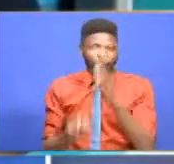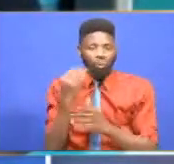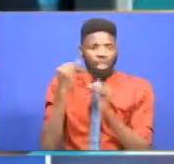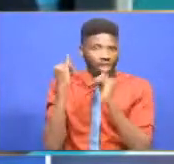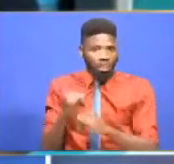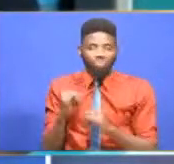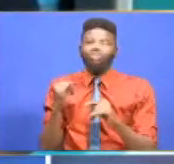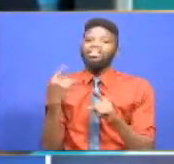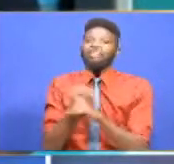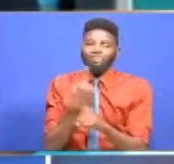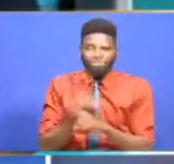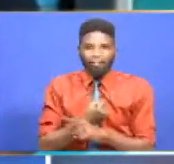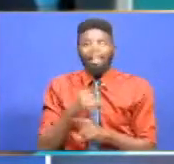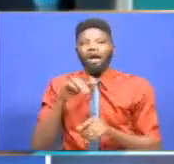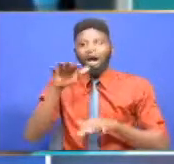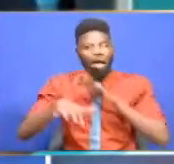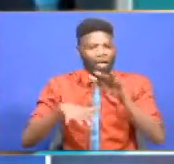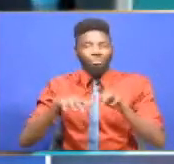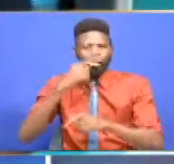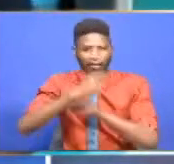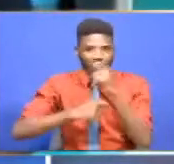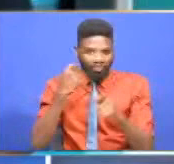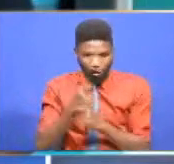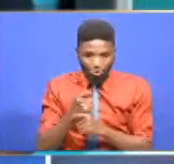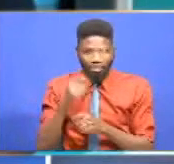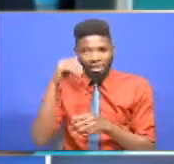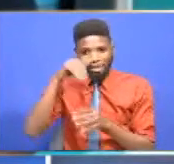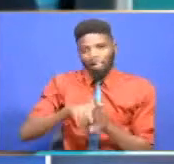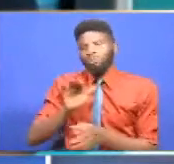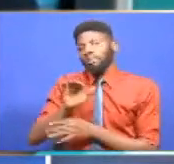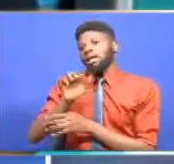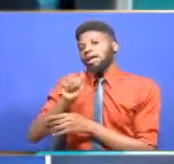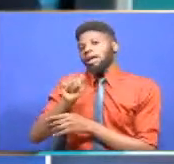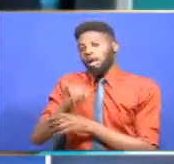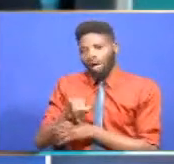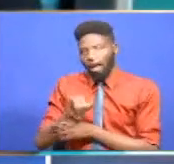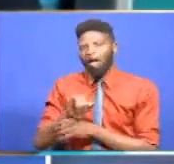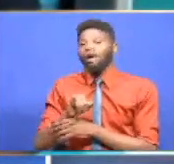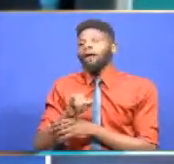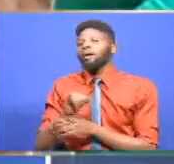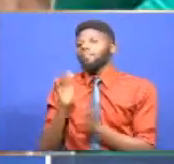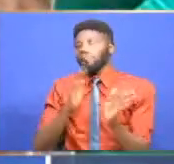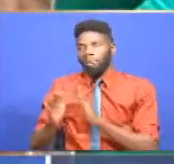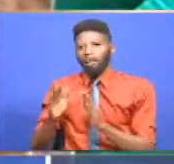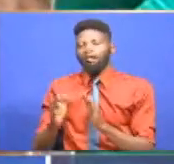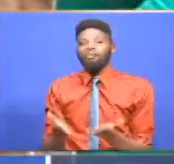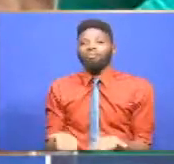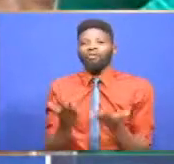species to their AI production chain to increase farmers' yields and earnings.